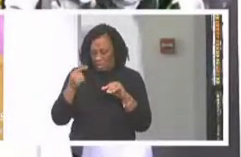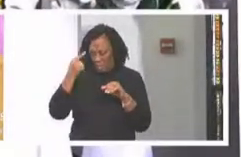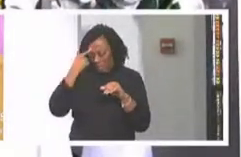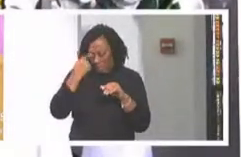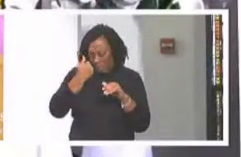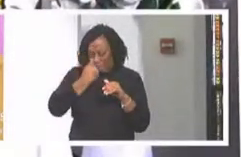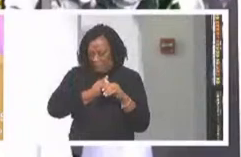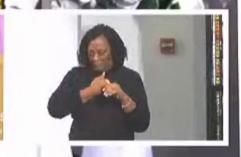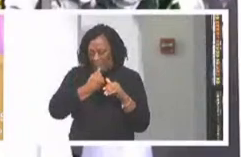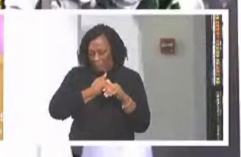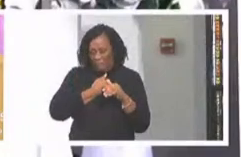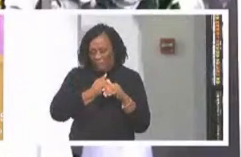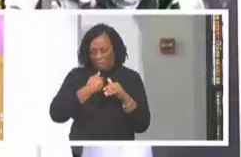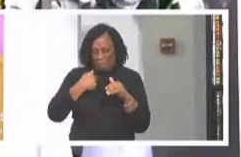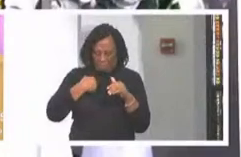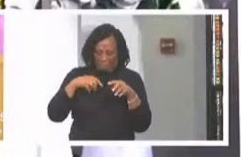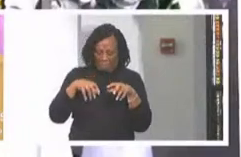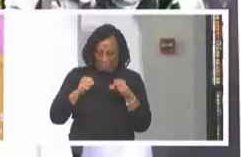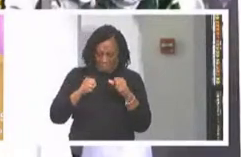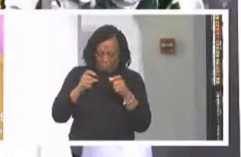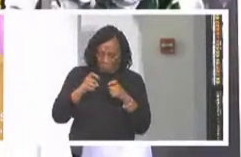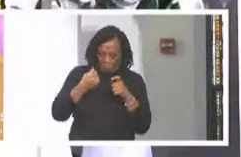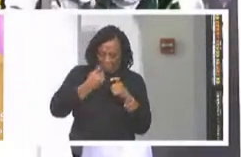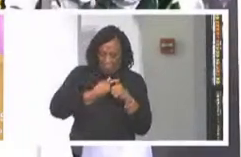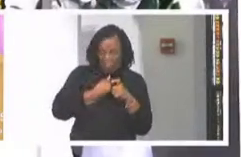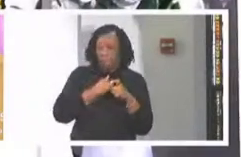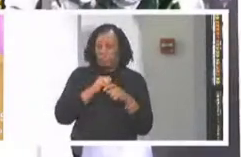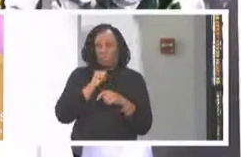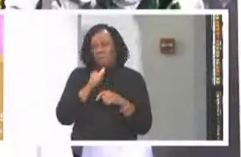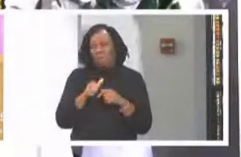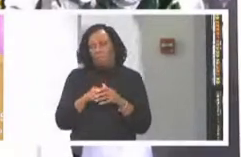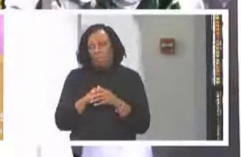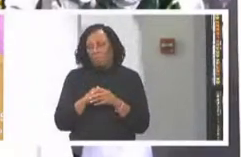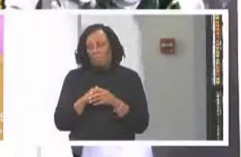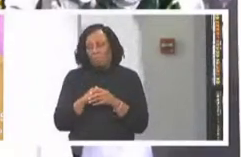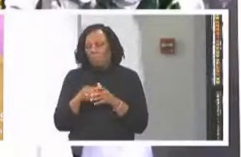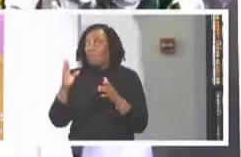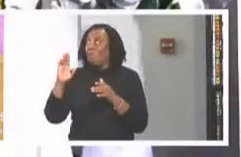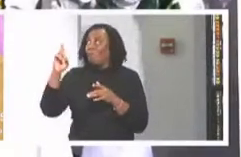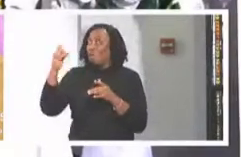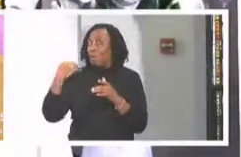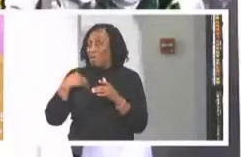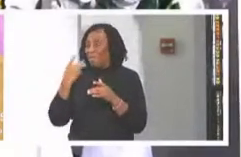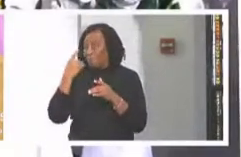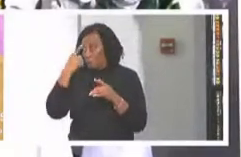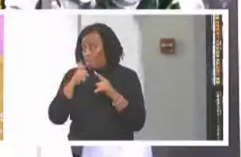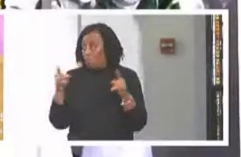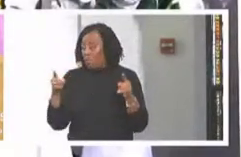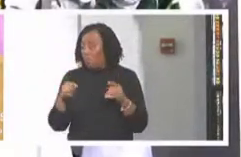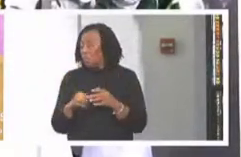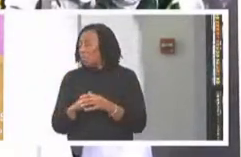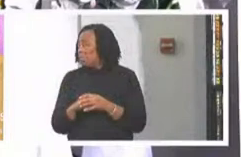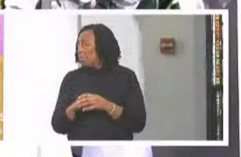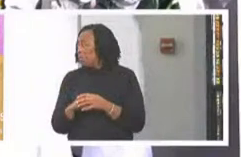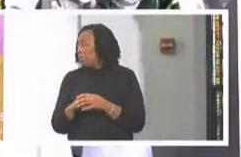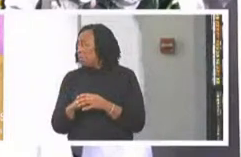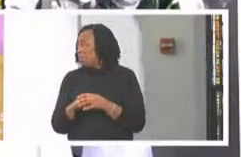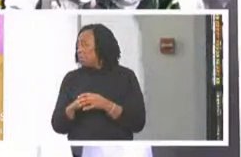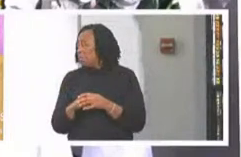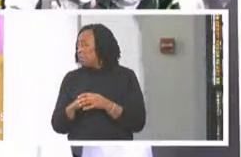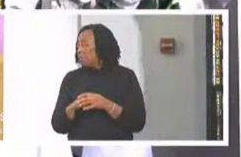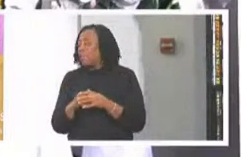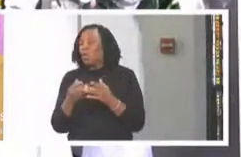charge now. You're not in charge. God says, I got something for you. So I just wanna say,